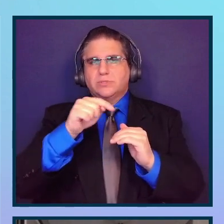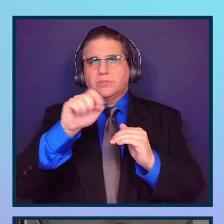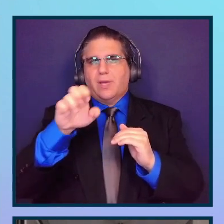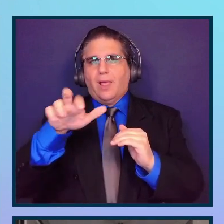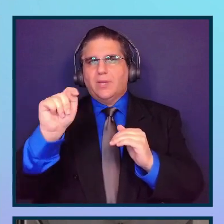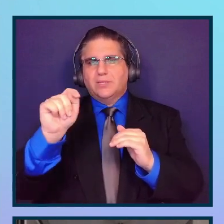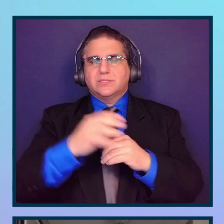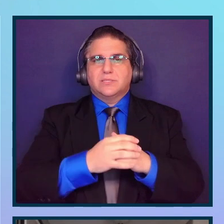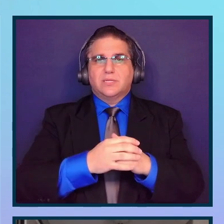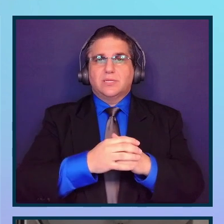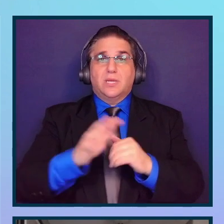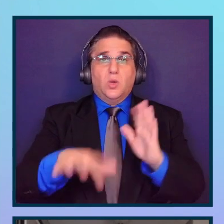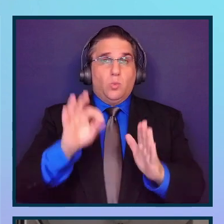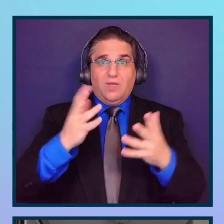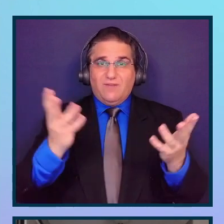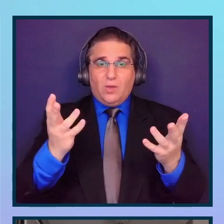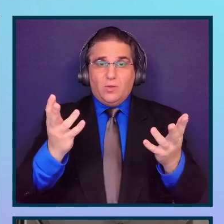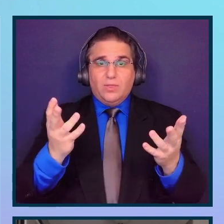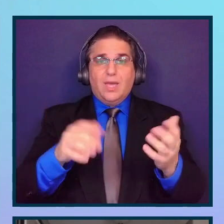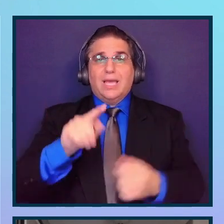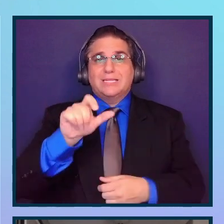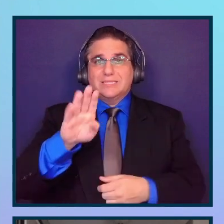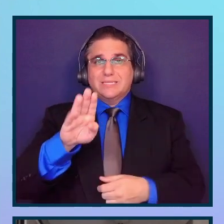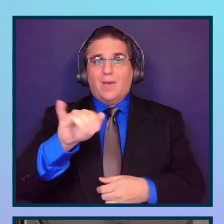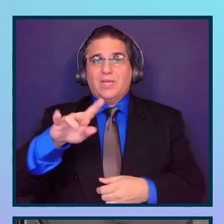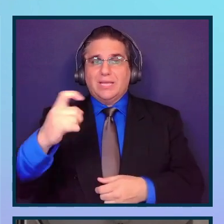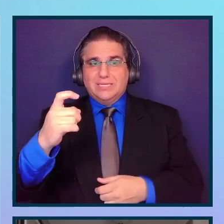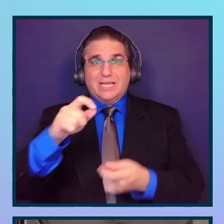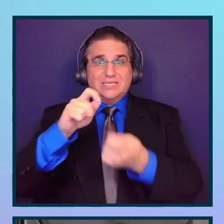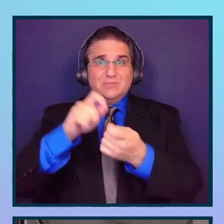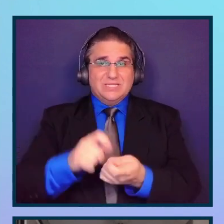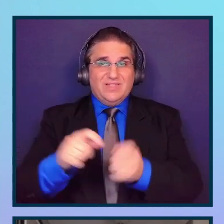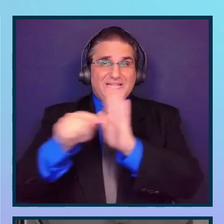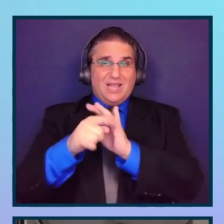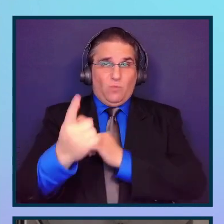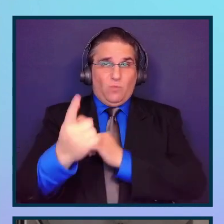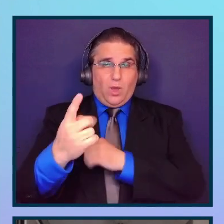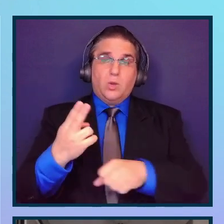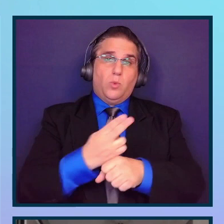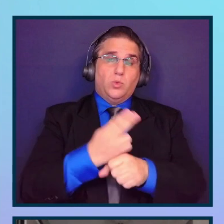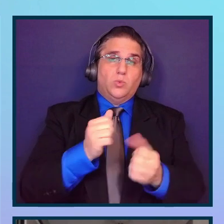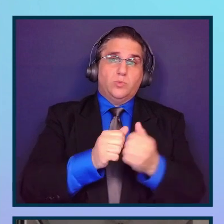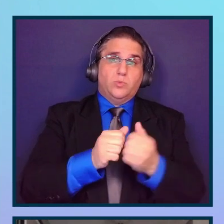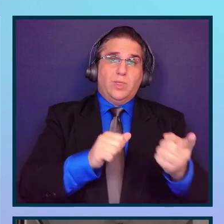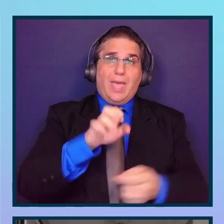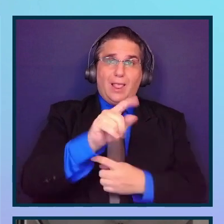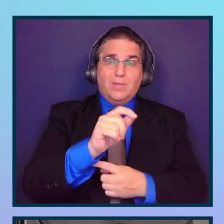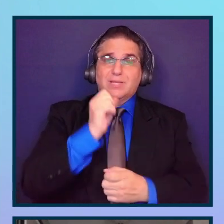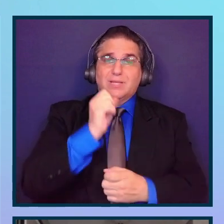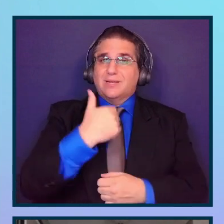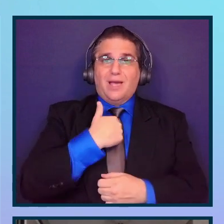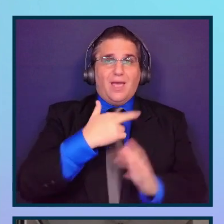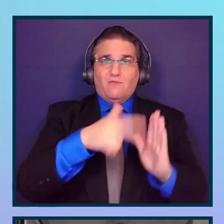elements. We found that tab index specifically of -1 when used with elements that did not have